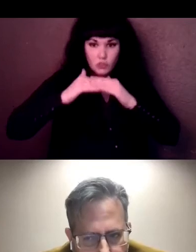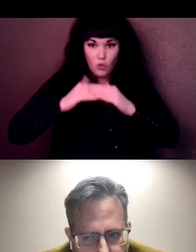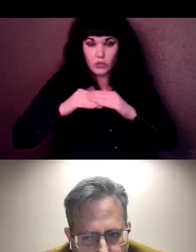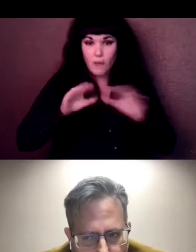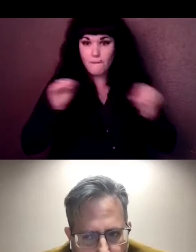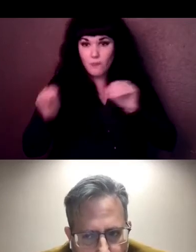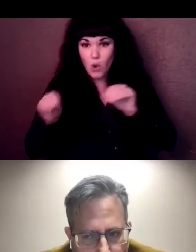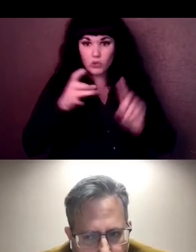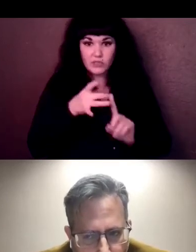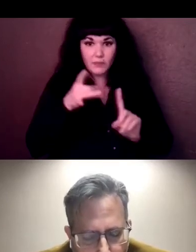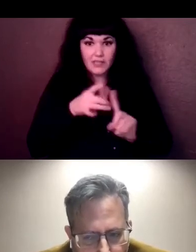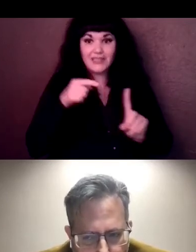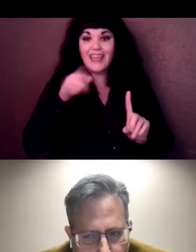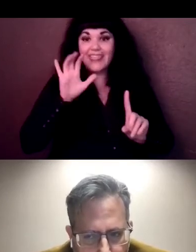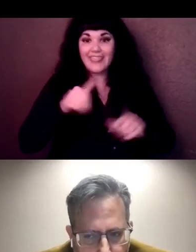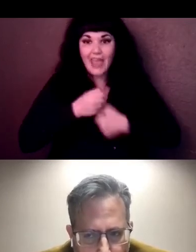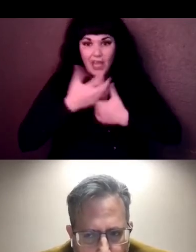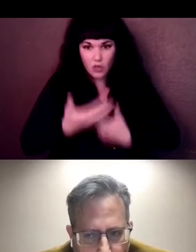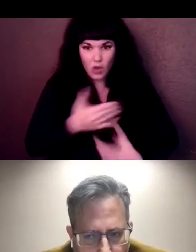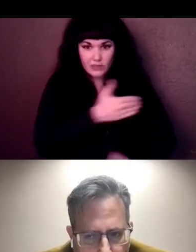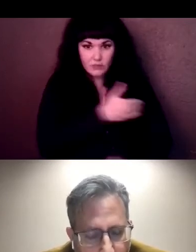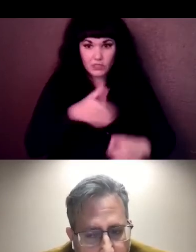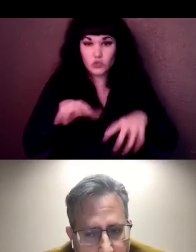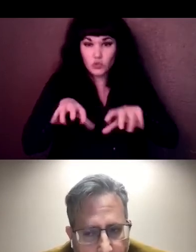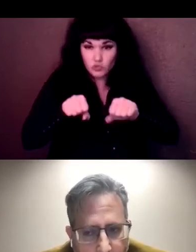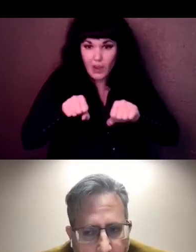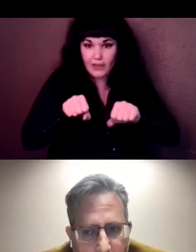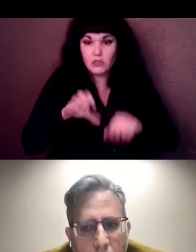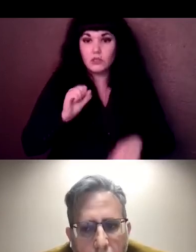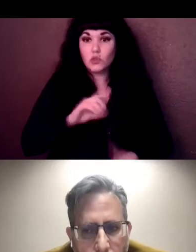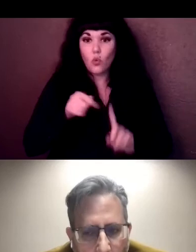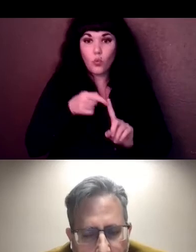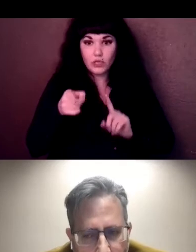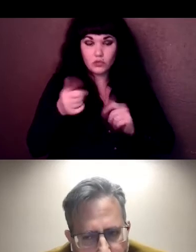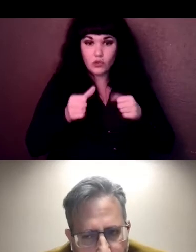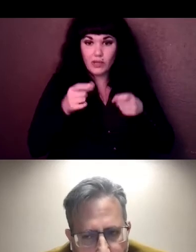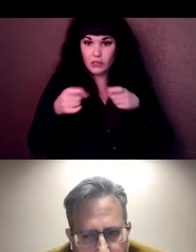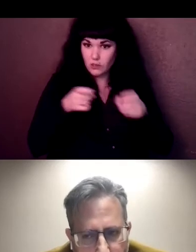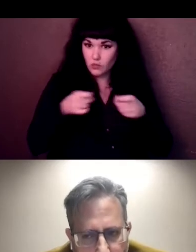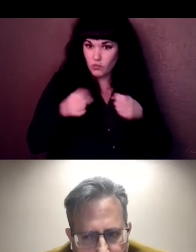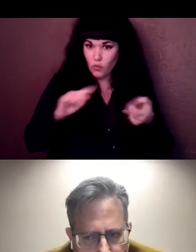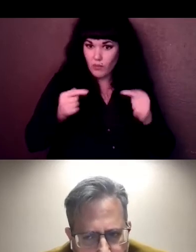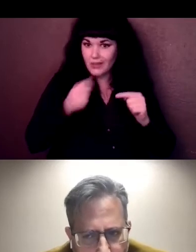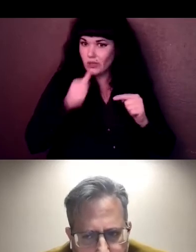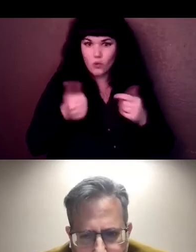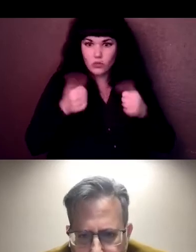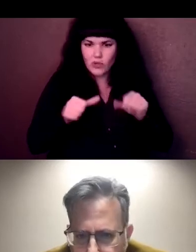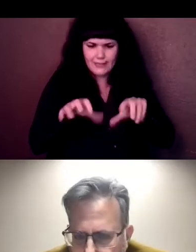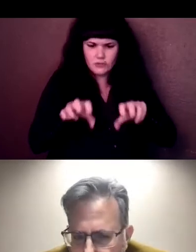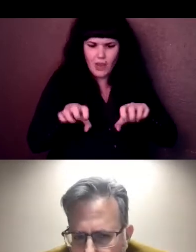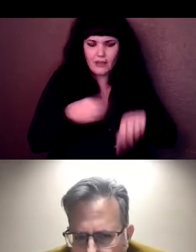the difference. So when you're trying to control pain, you don't necessarily try to contract muscle. You're just using